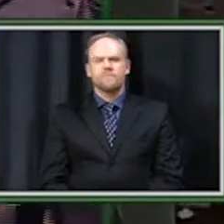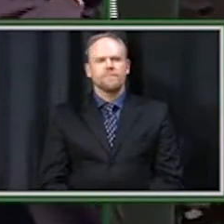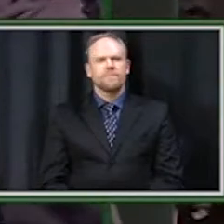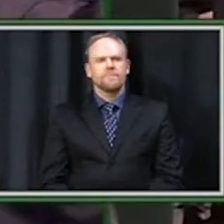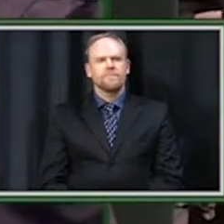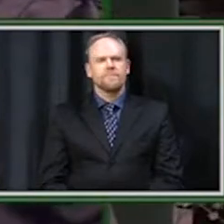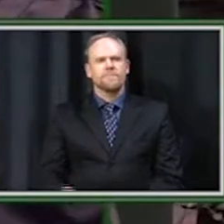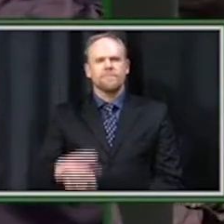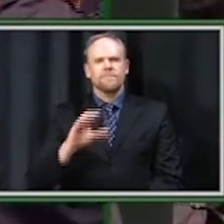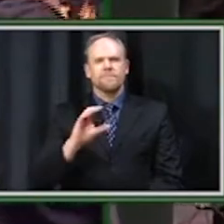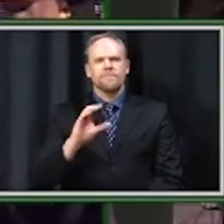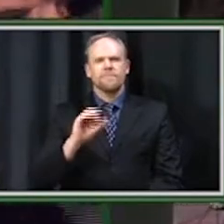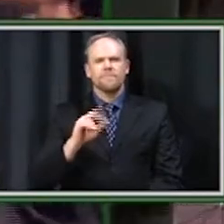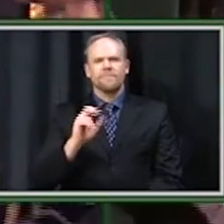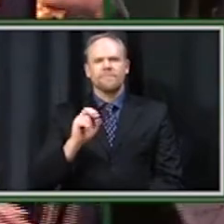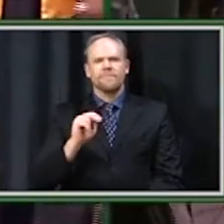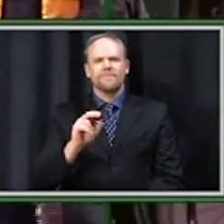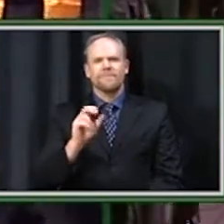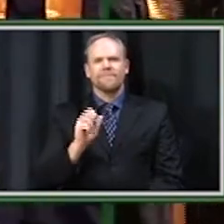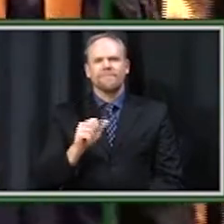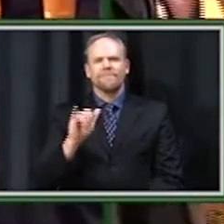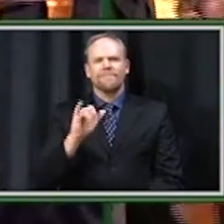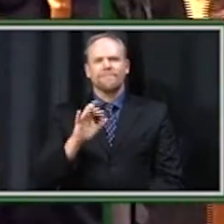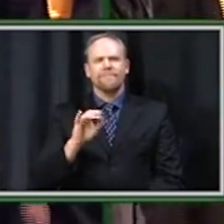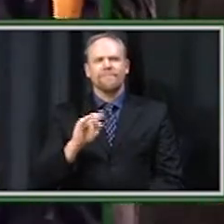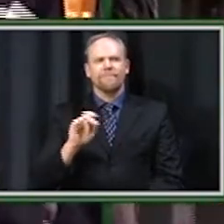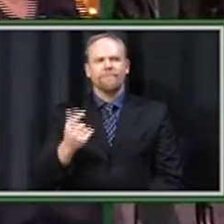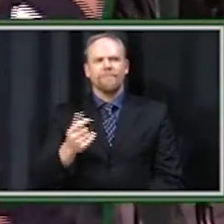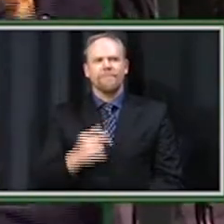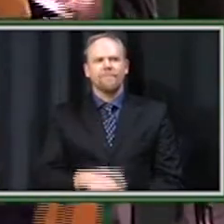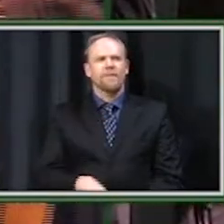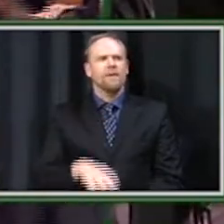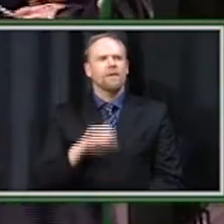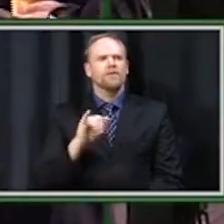Karen Sapon. Ira Castillo.